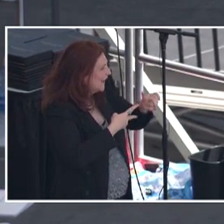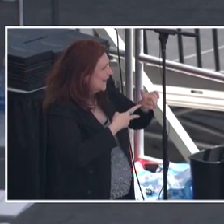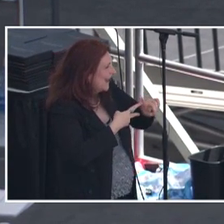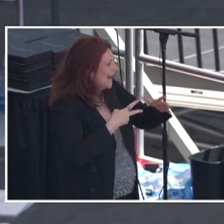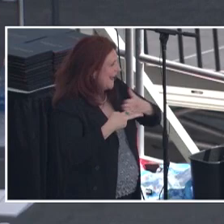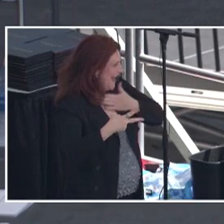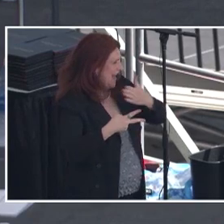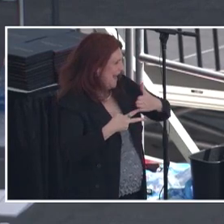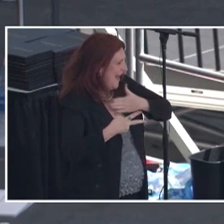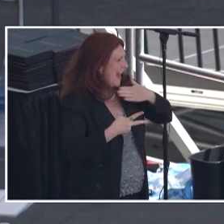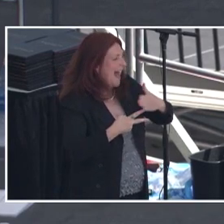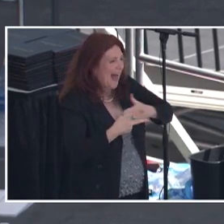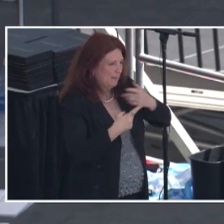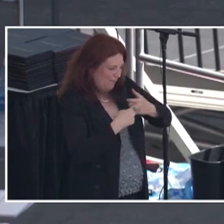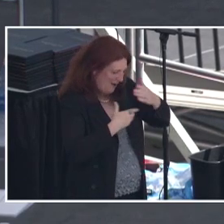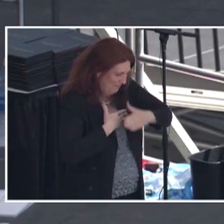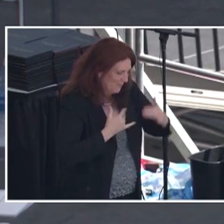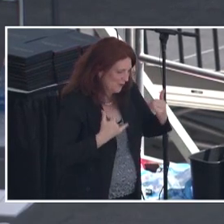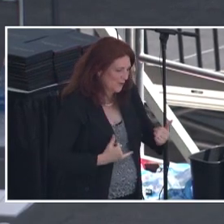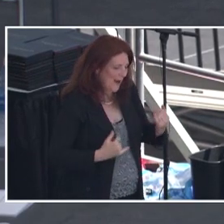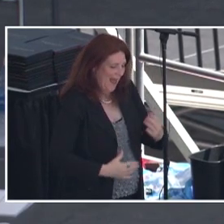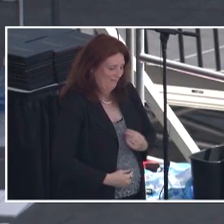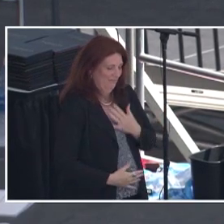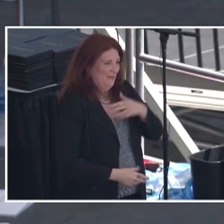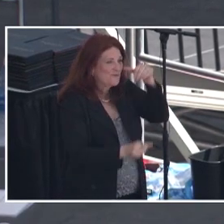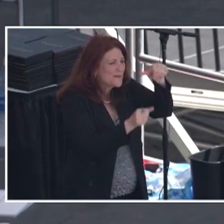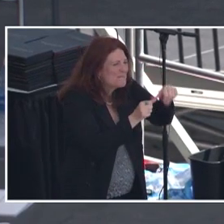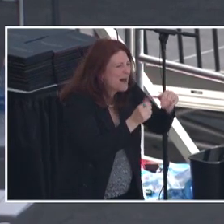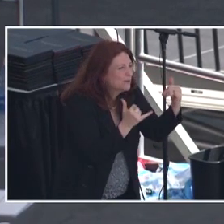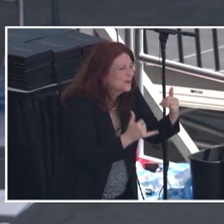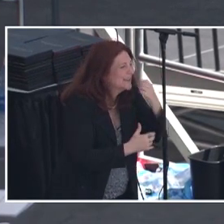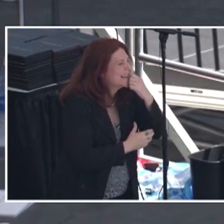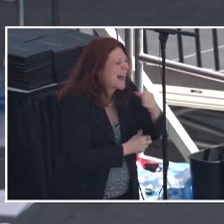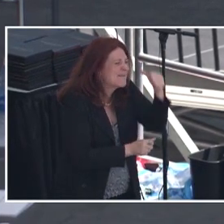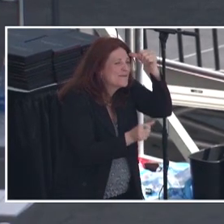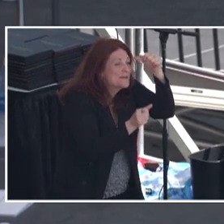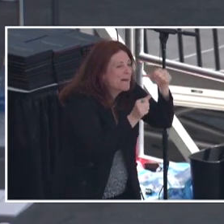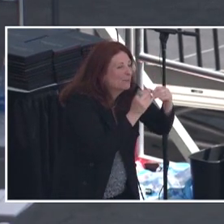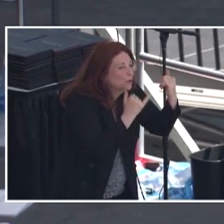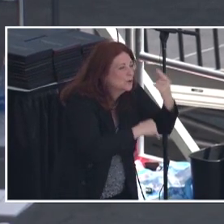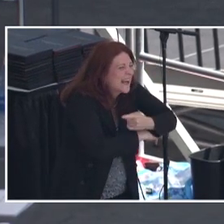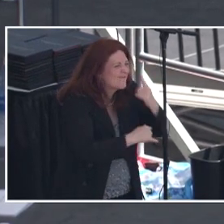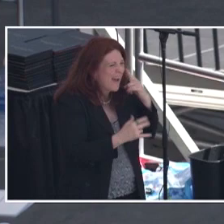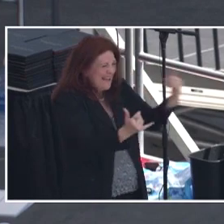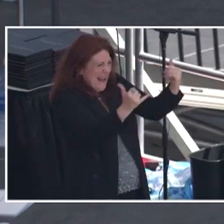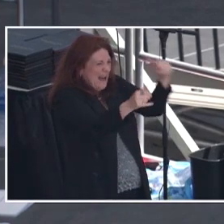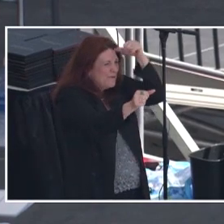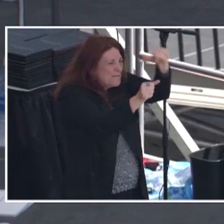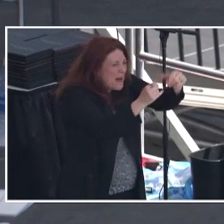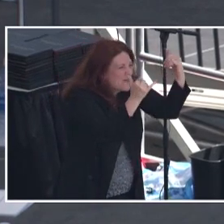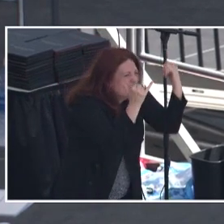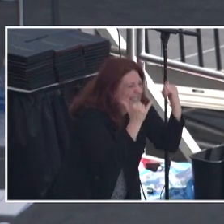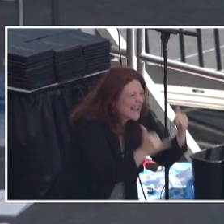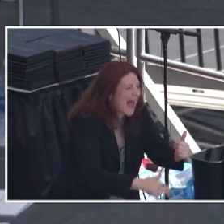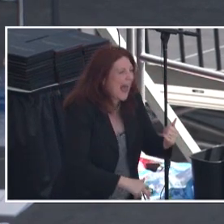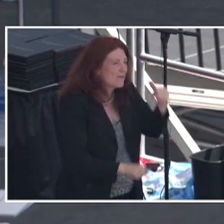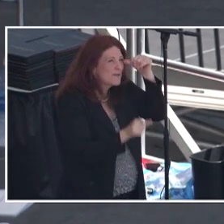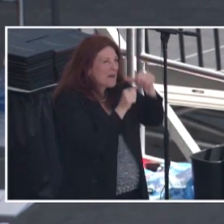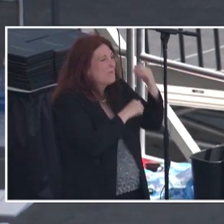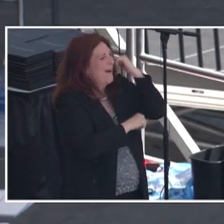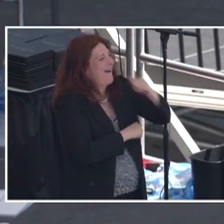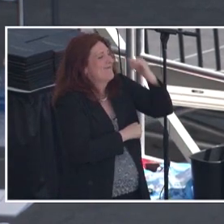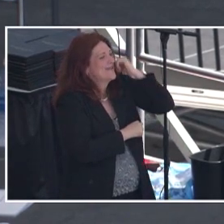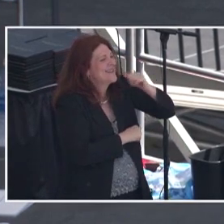day, every day. Remember how happy you were today, and use that every day.